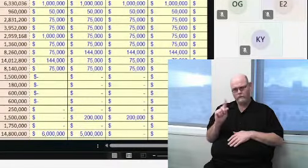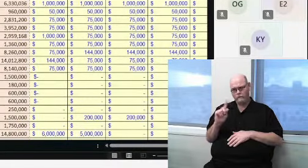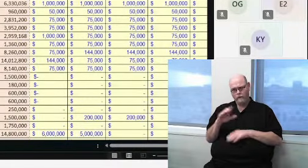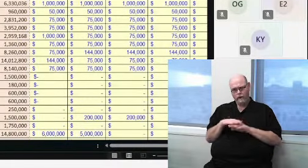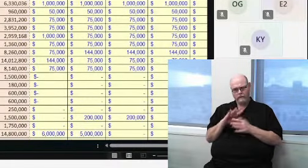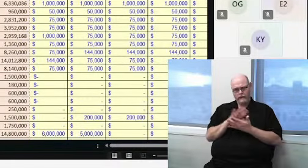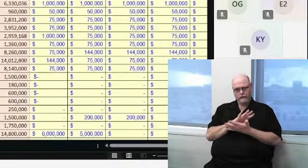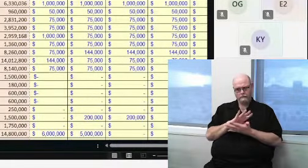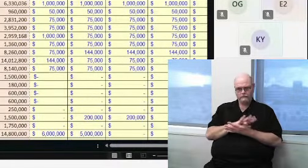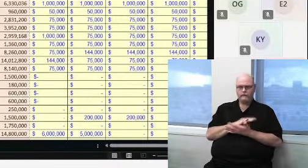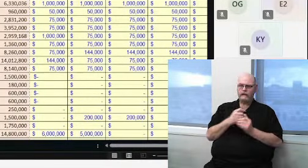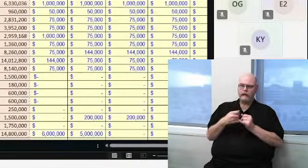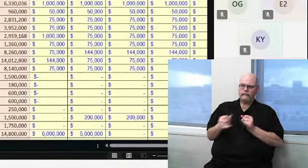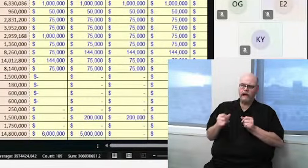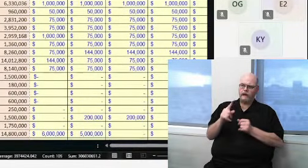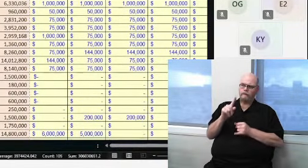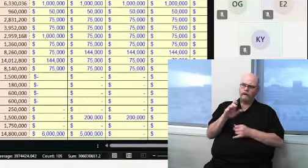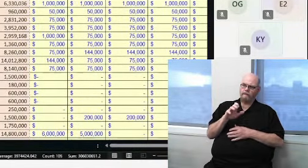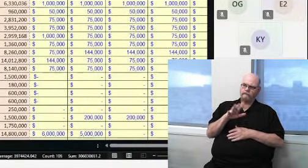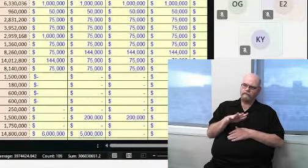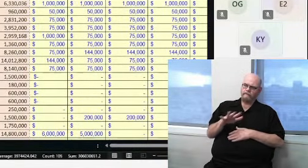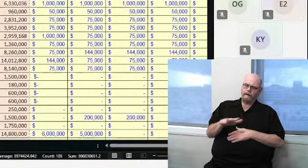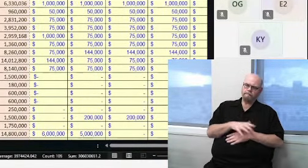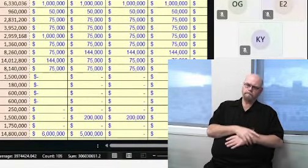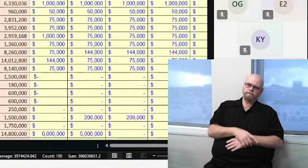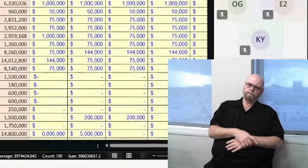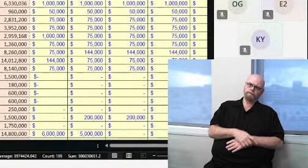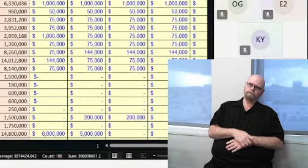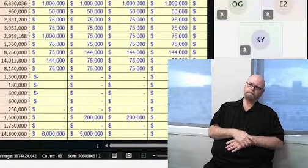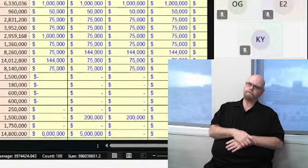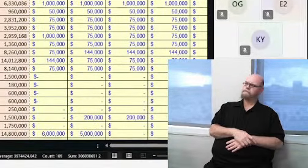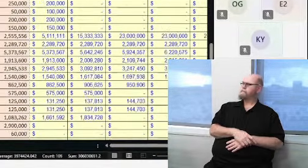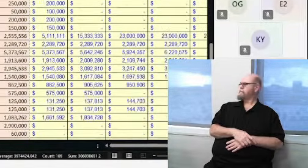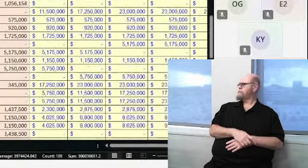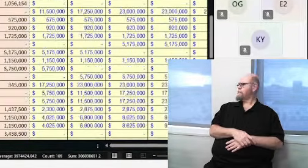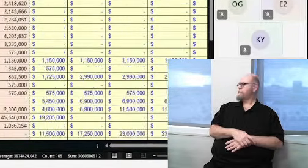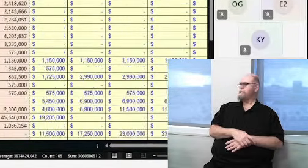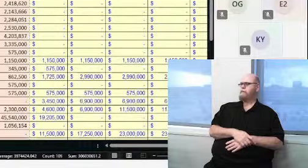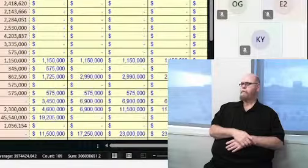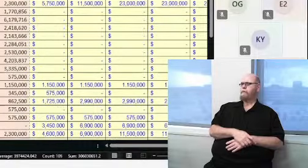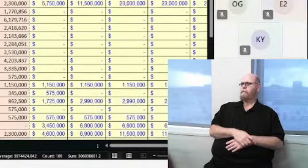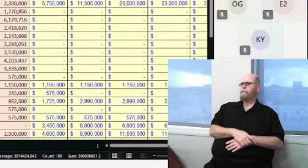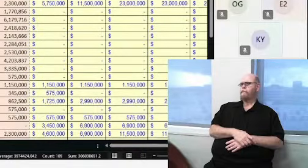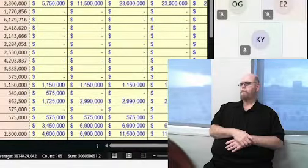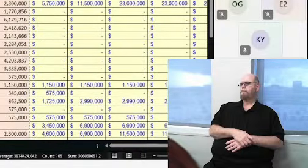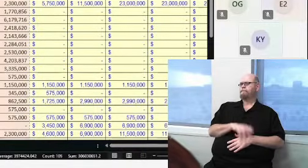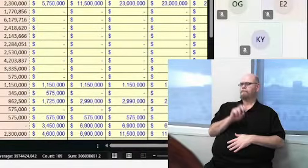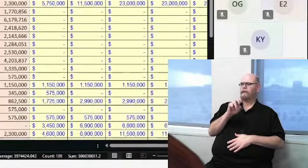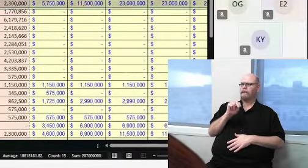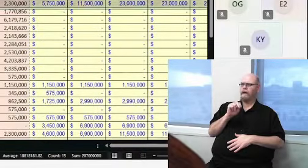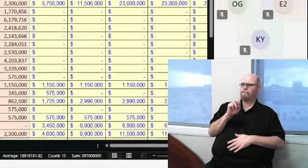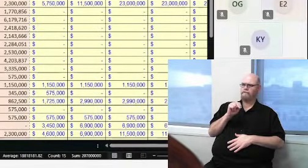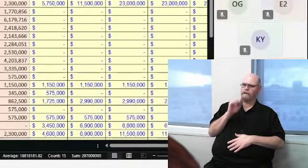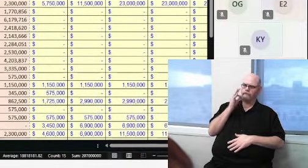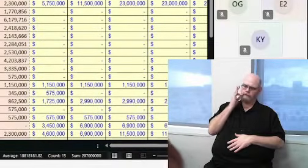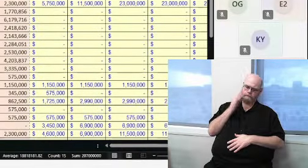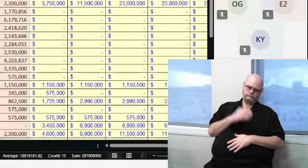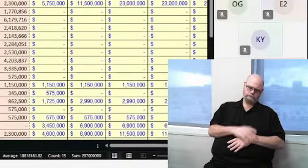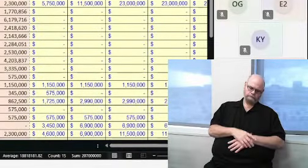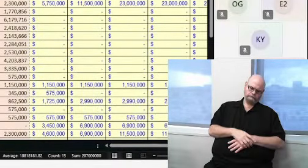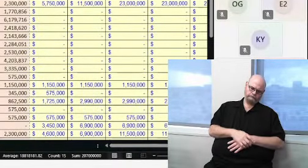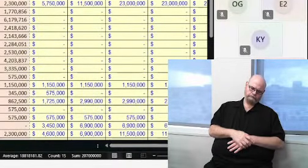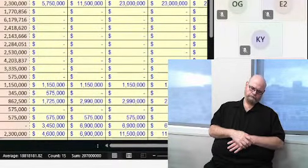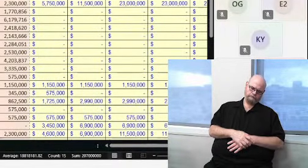Okay, and where on that document would you like to go, please? Line 155 All right, give the witness a moment. in the non-federal. Tell us when Yep. you're